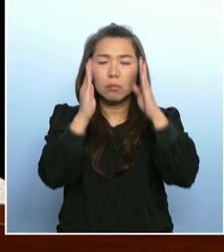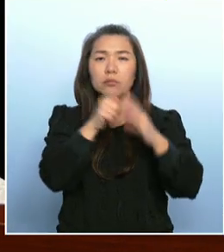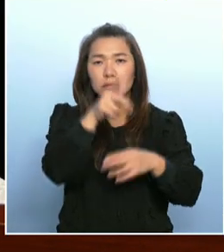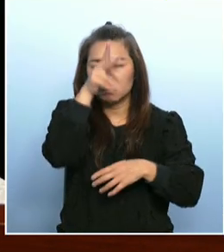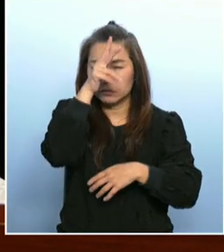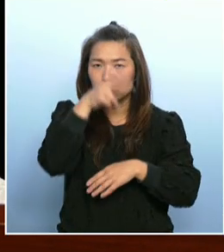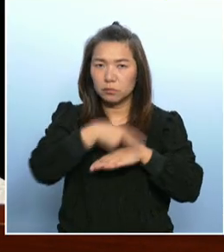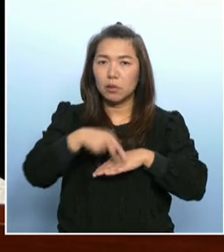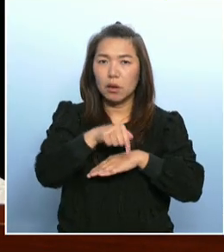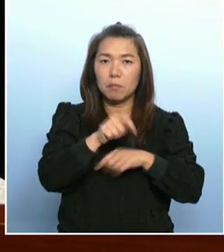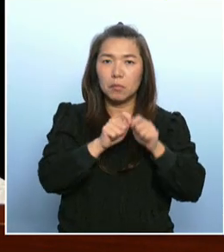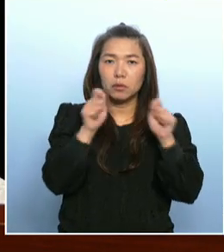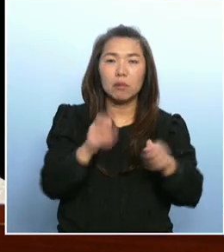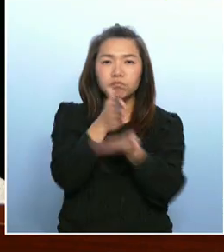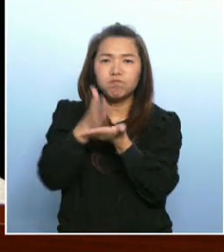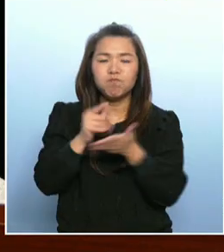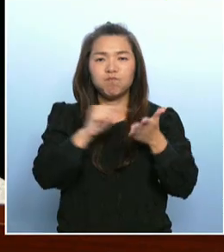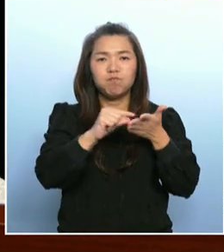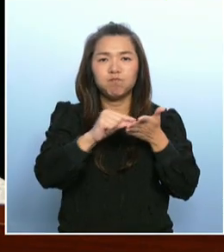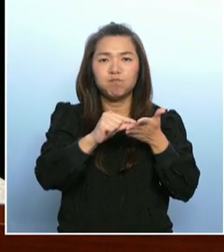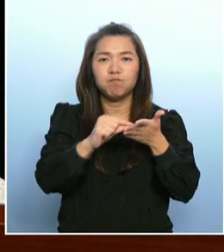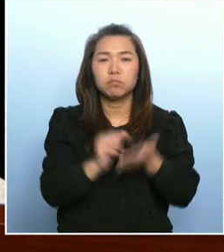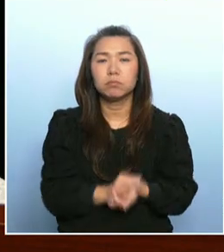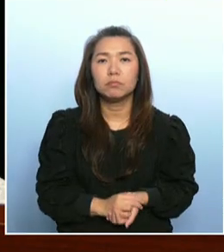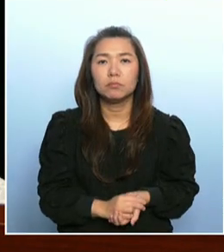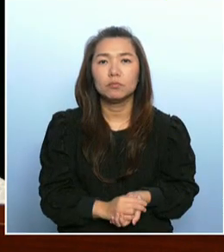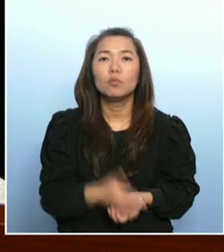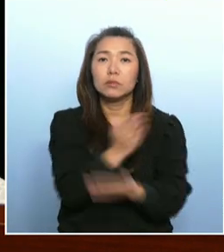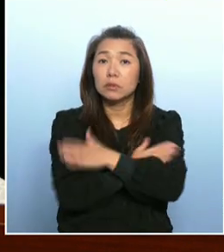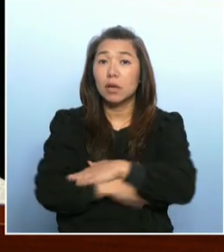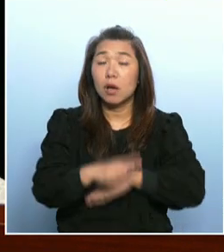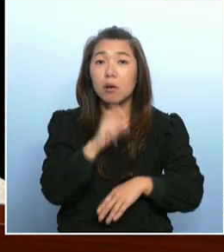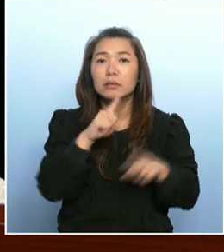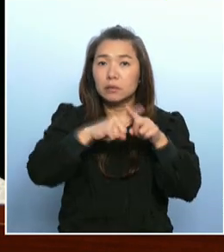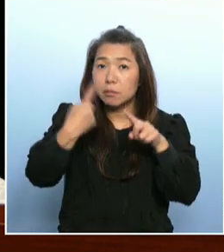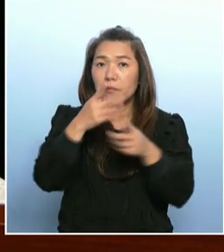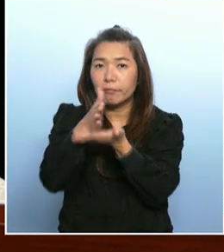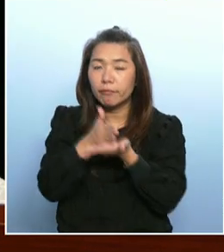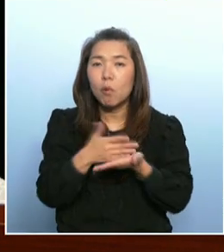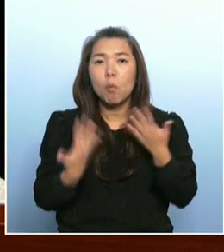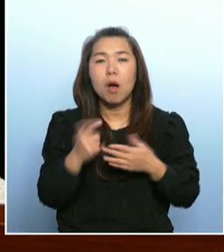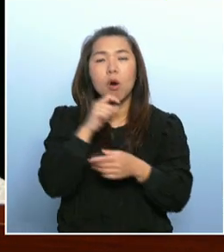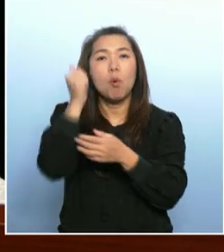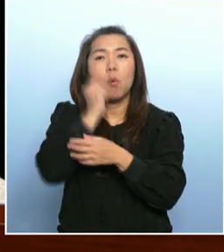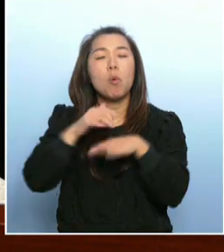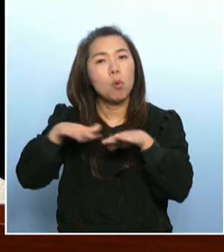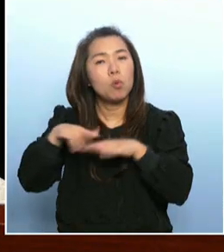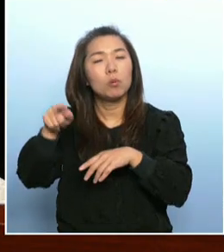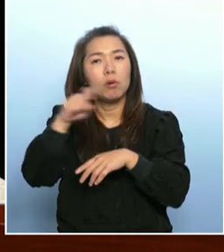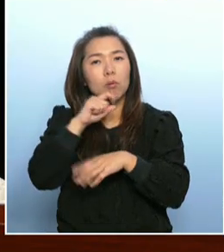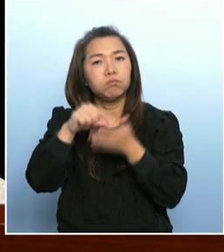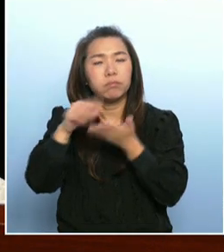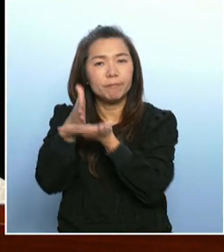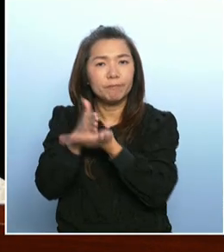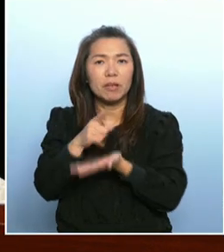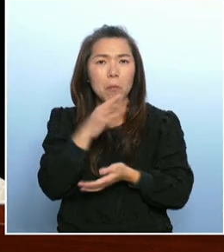aging issue, I think that the administration should look into the